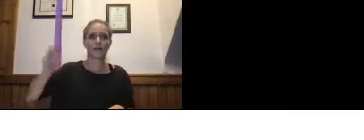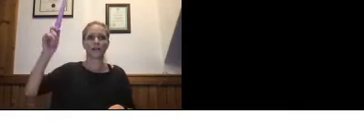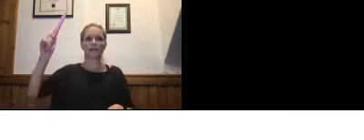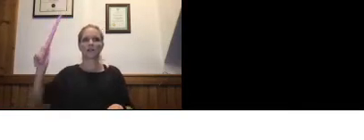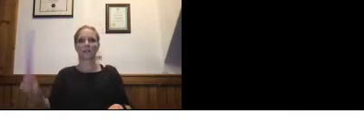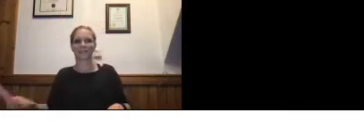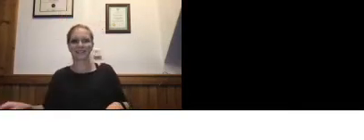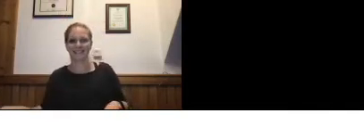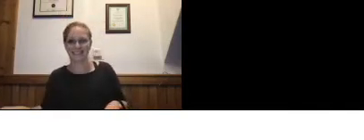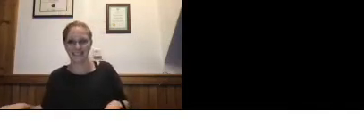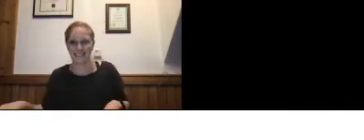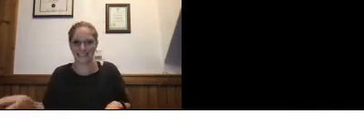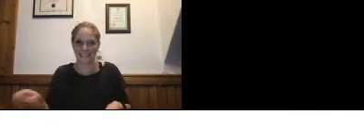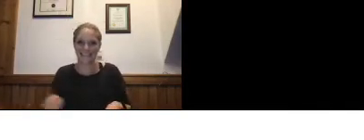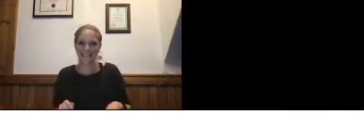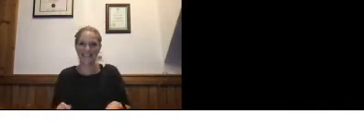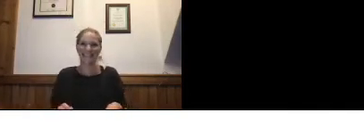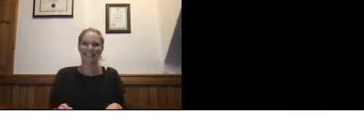Forward us.